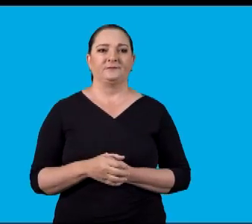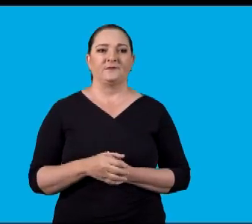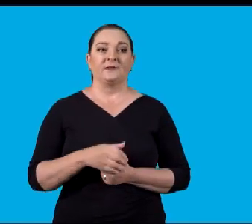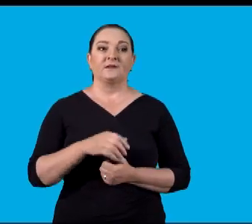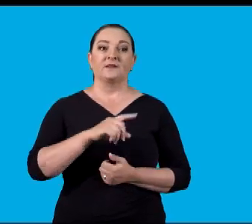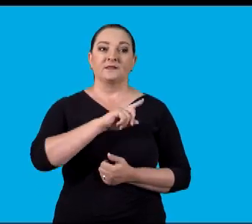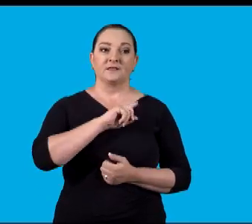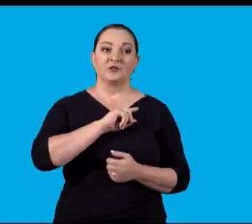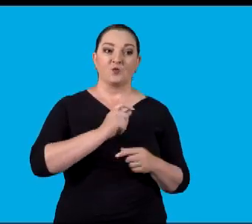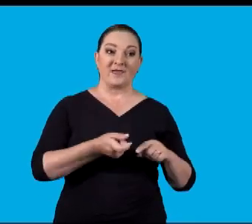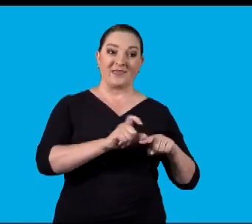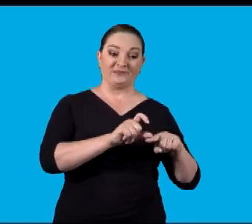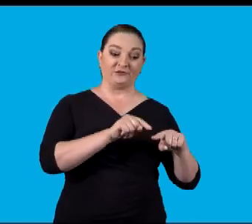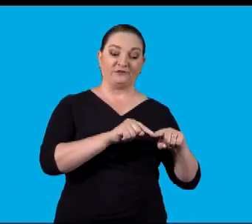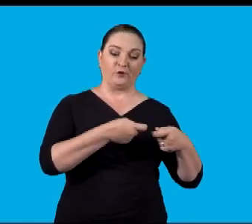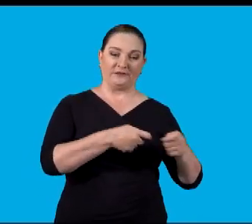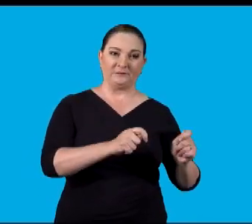becomes